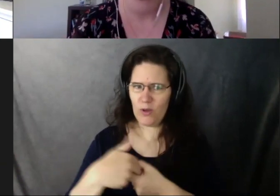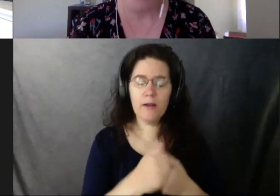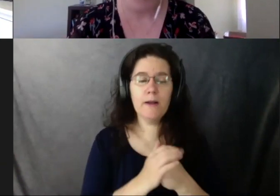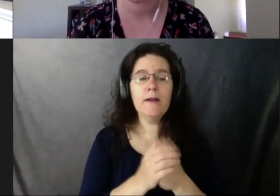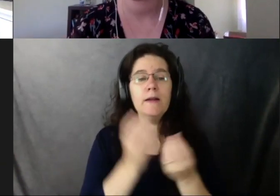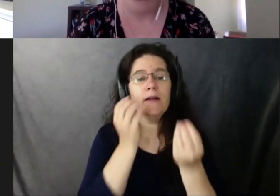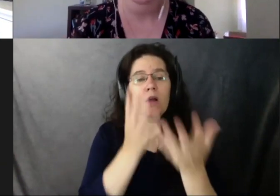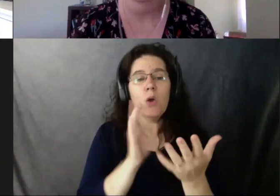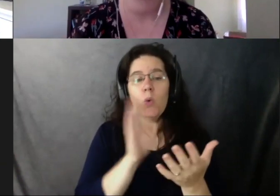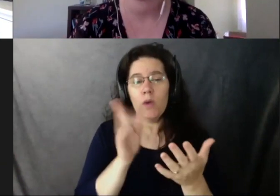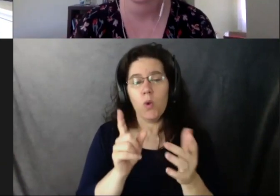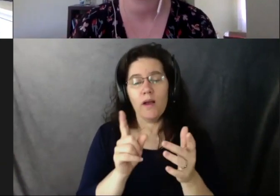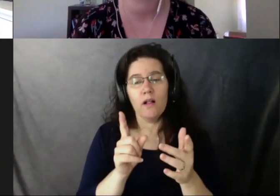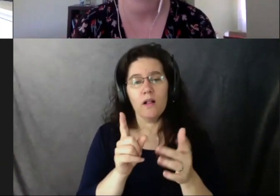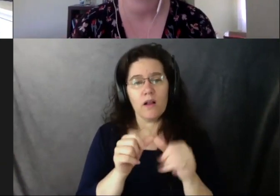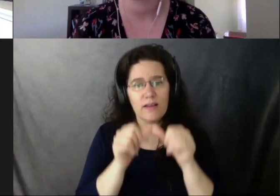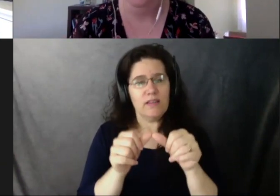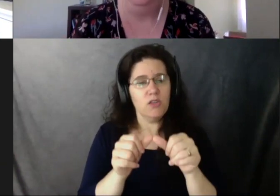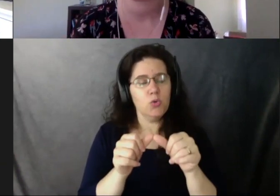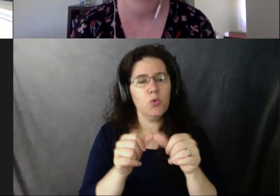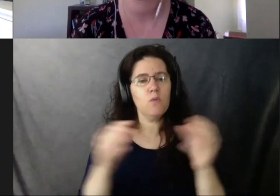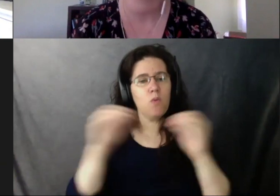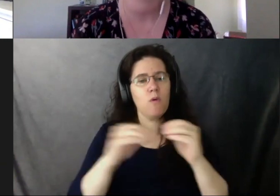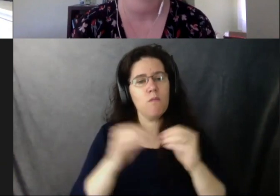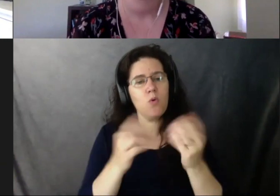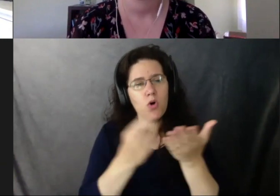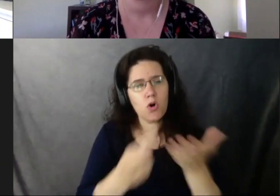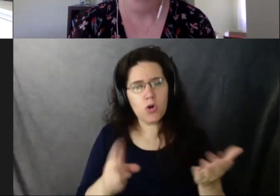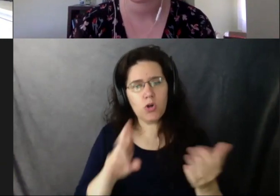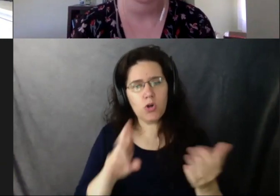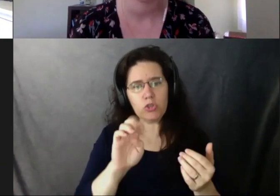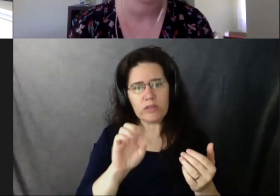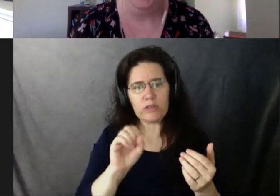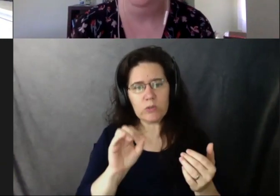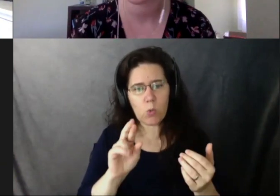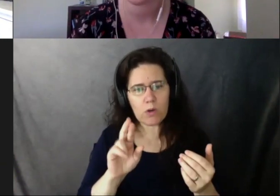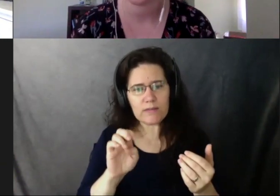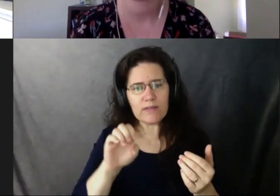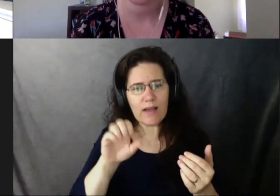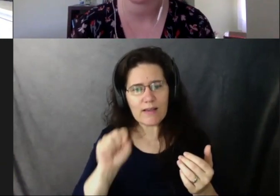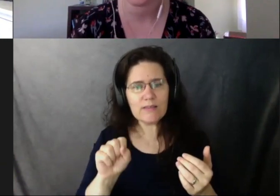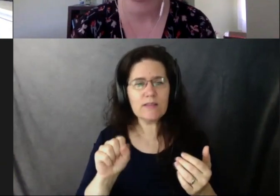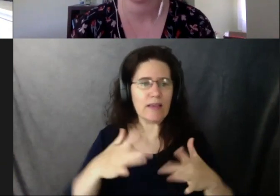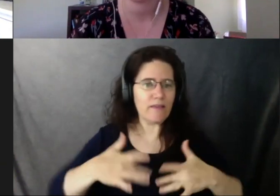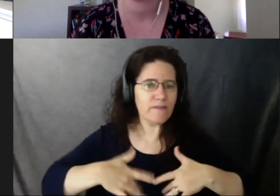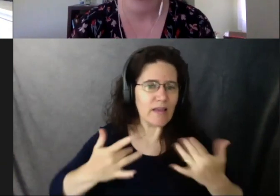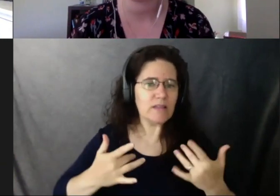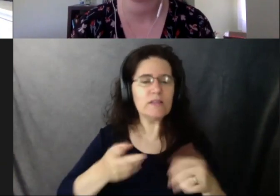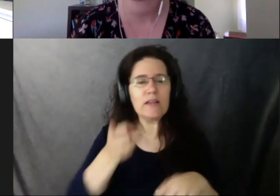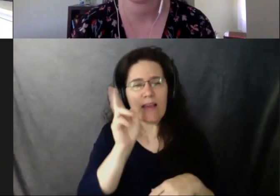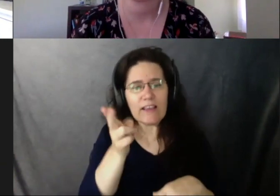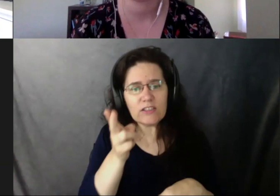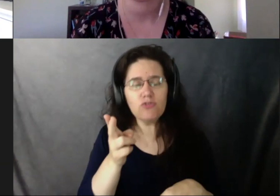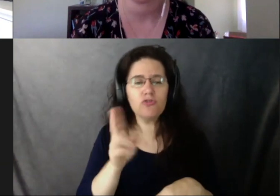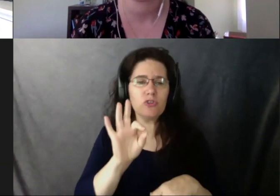to continue sharing out resources, events, history, facts, knowledge about the ADA leading up to